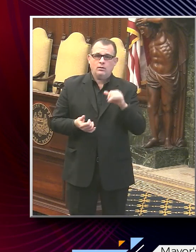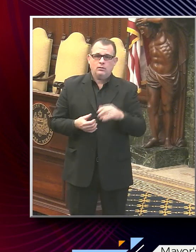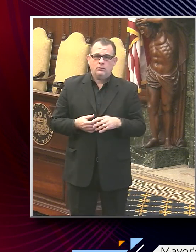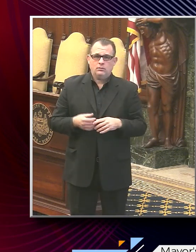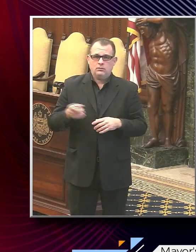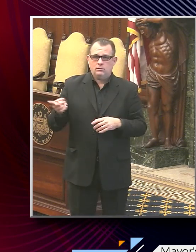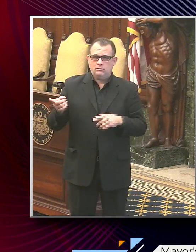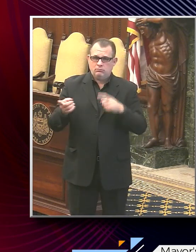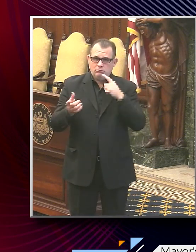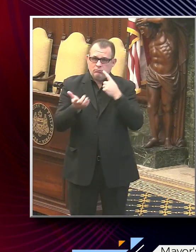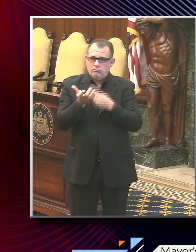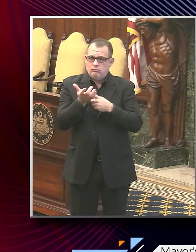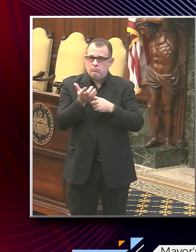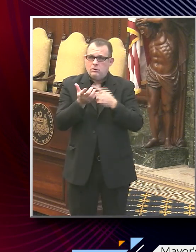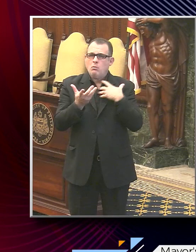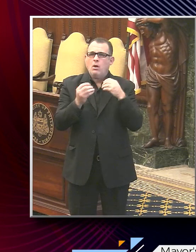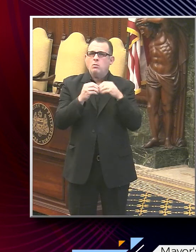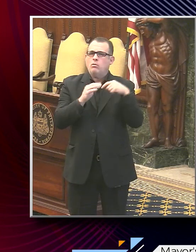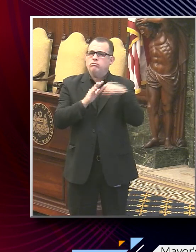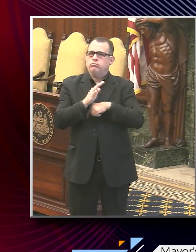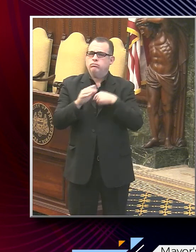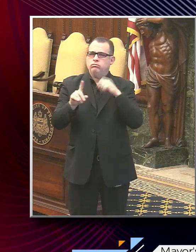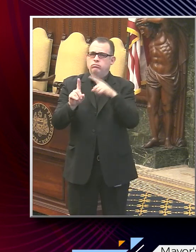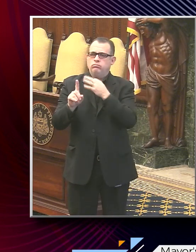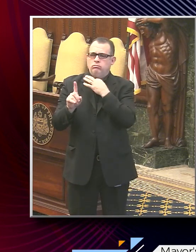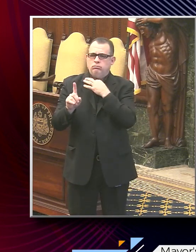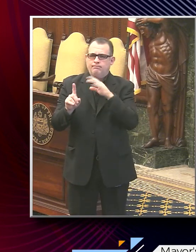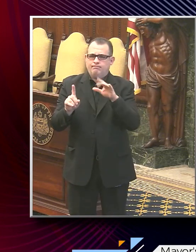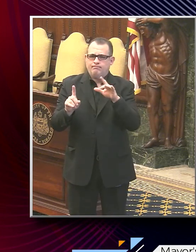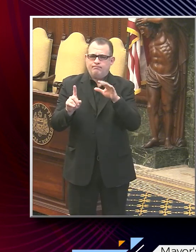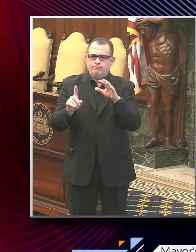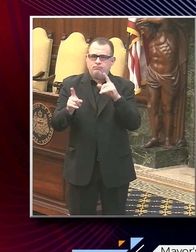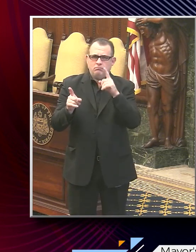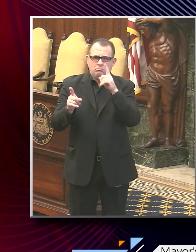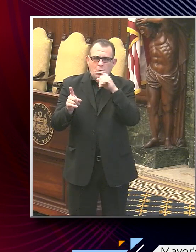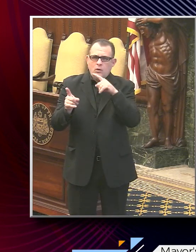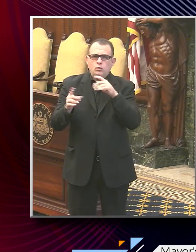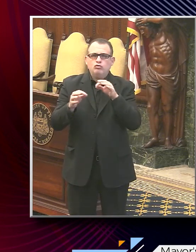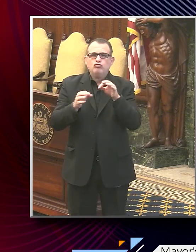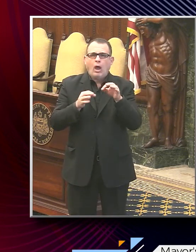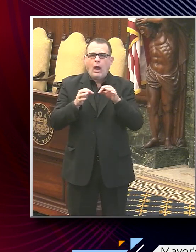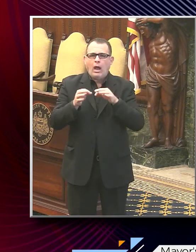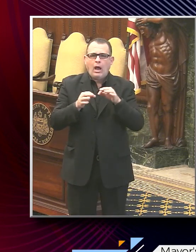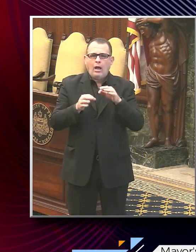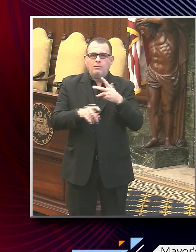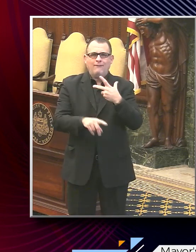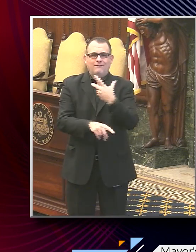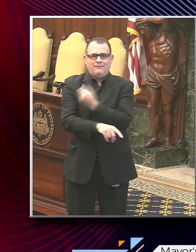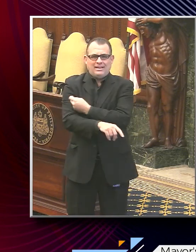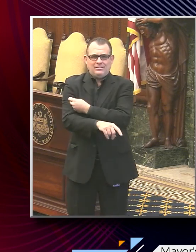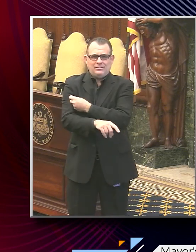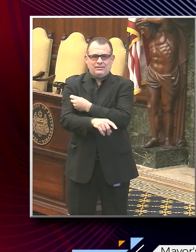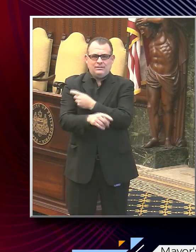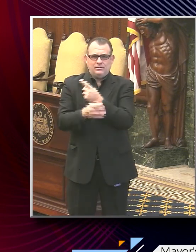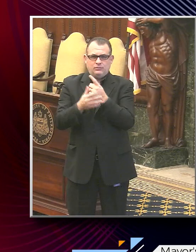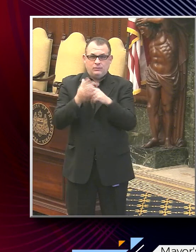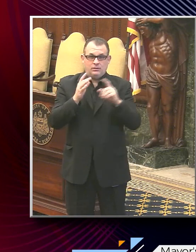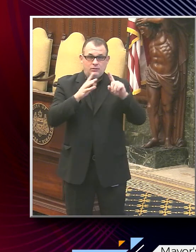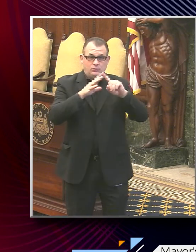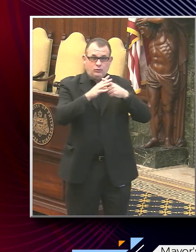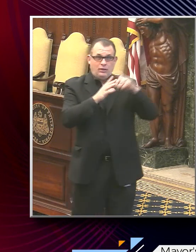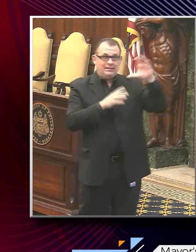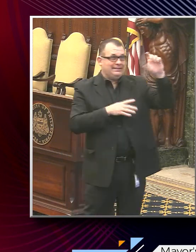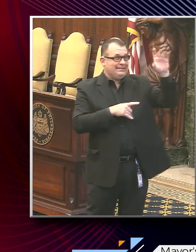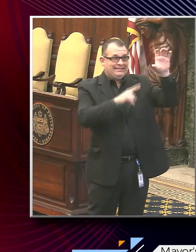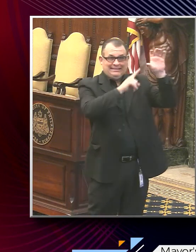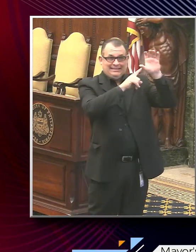describe sort of end-to-end the chain of custody for vaccines that will reach Philadelphia?